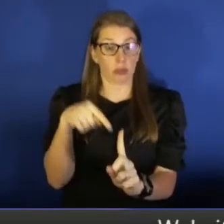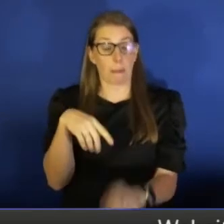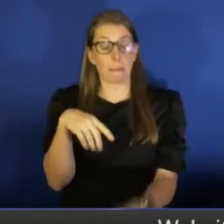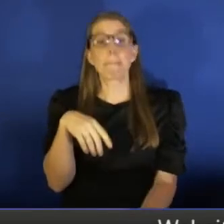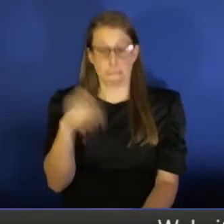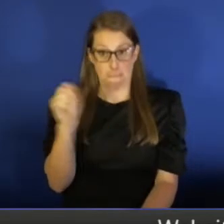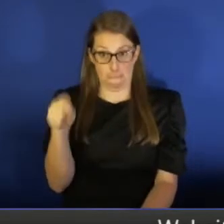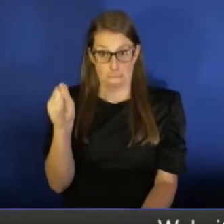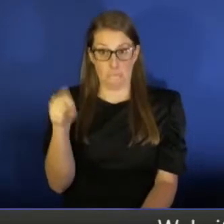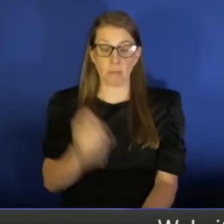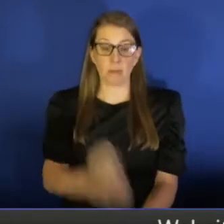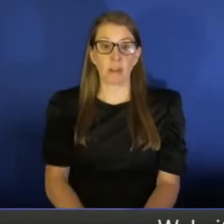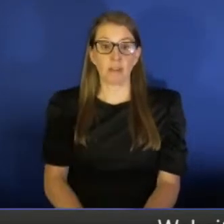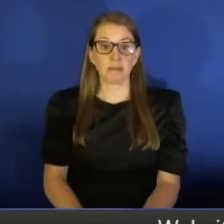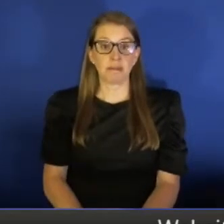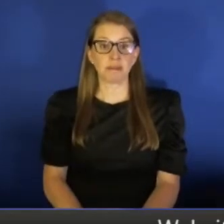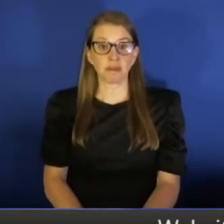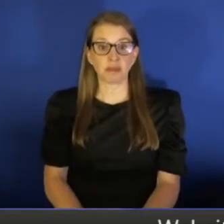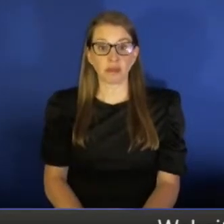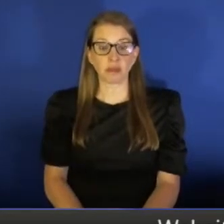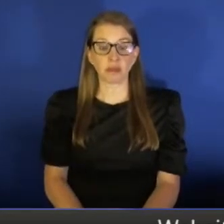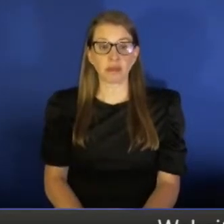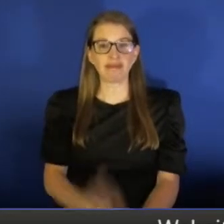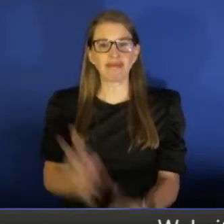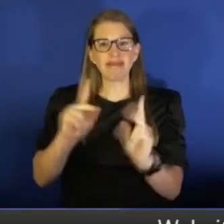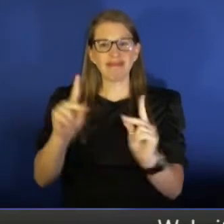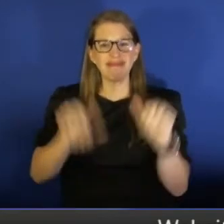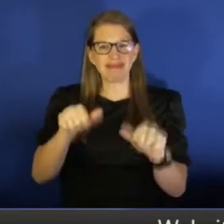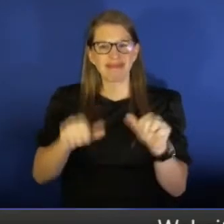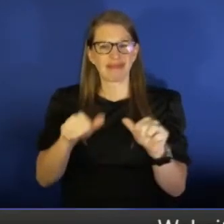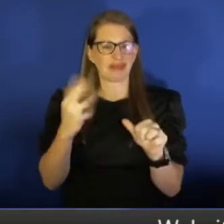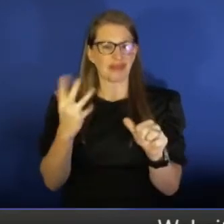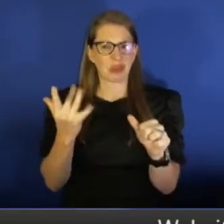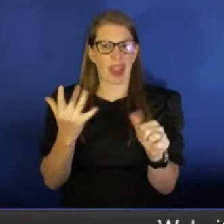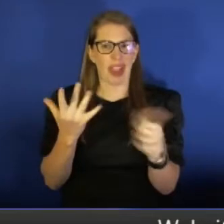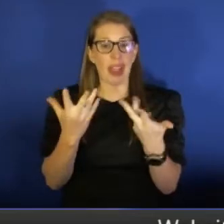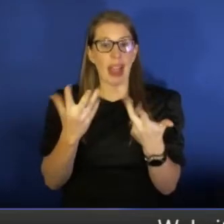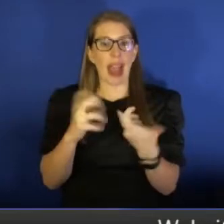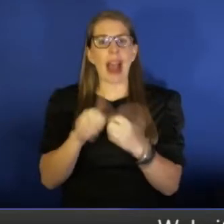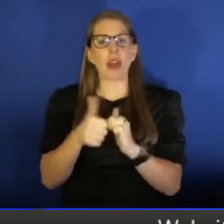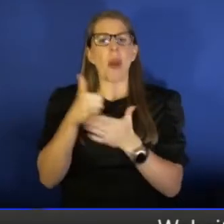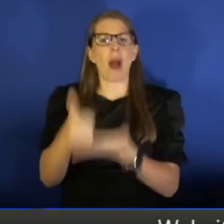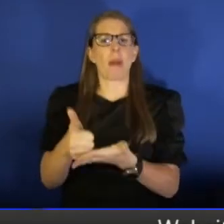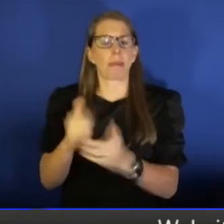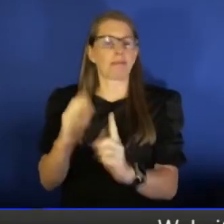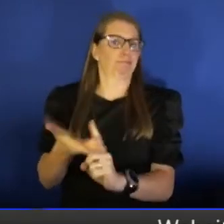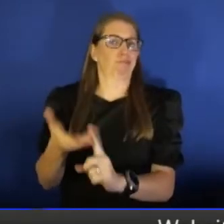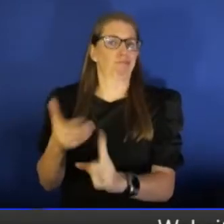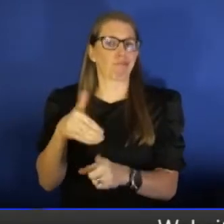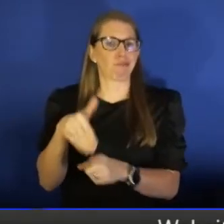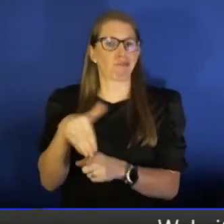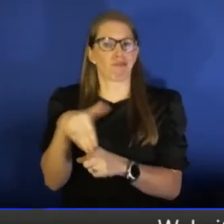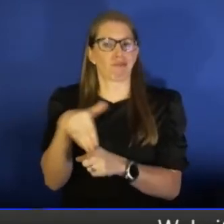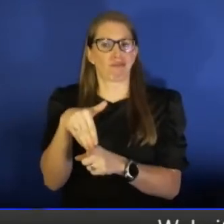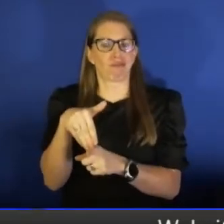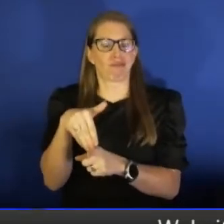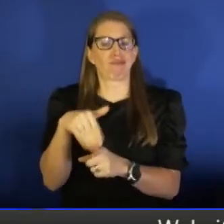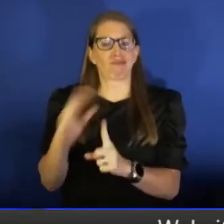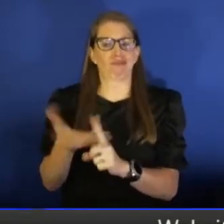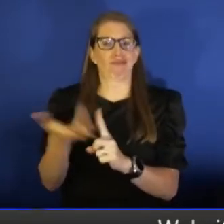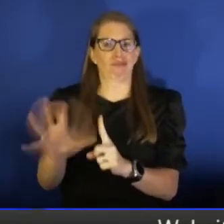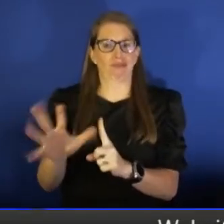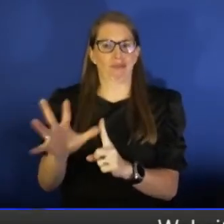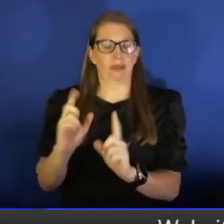what are some of the drawbacks or holdbacks from people, and how do you help them get off the fence with that question? Well, I think a lot of it is that we're